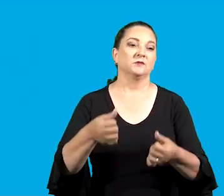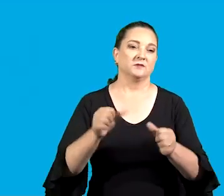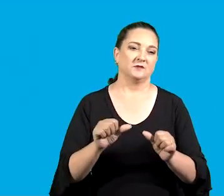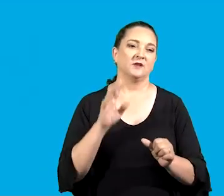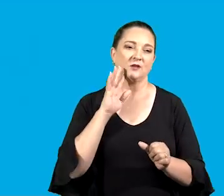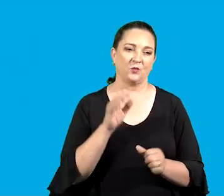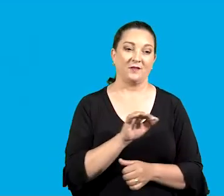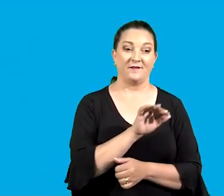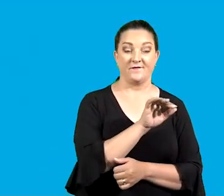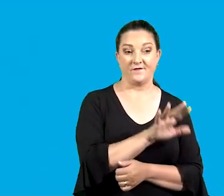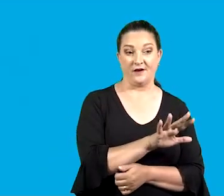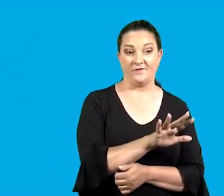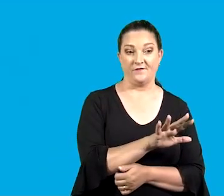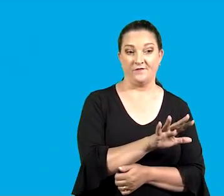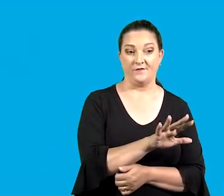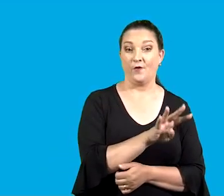get your